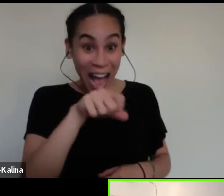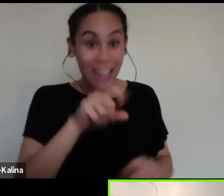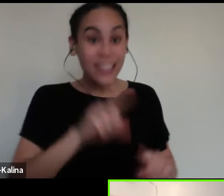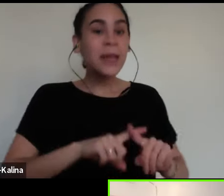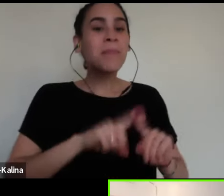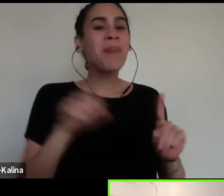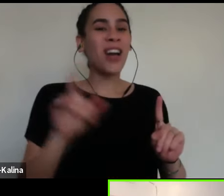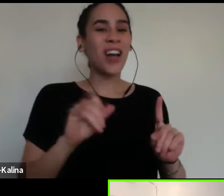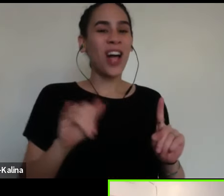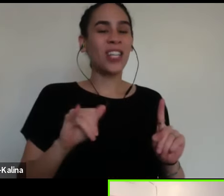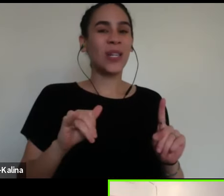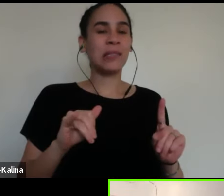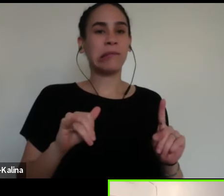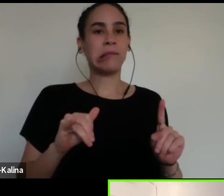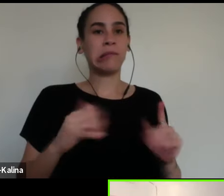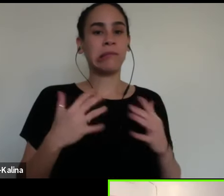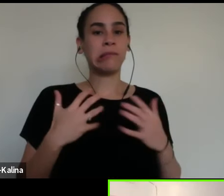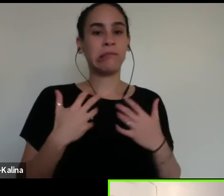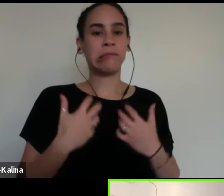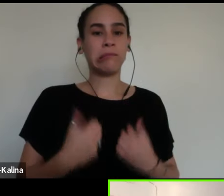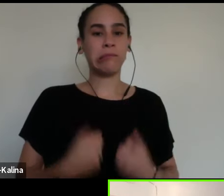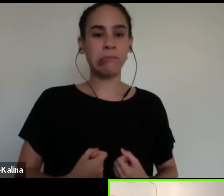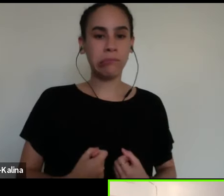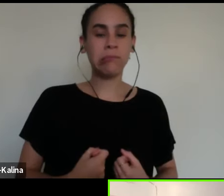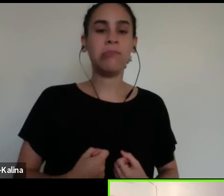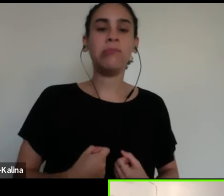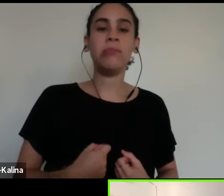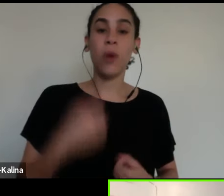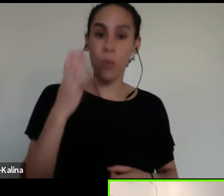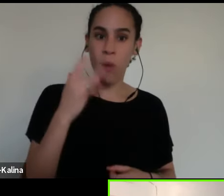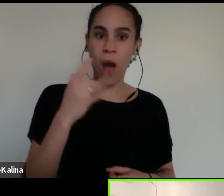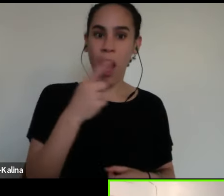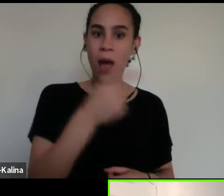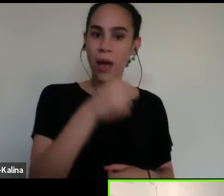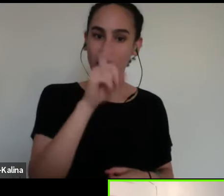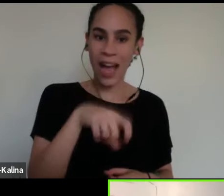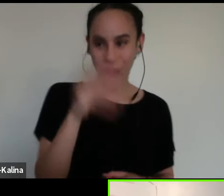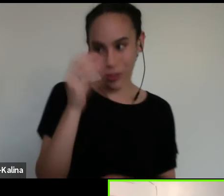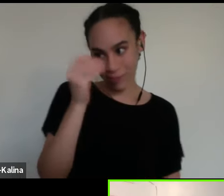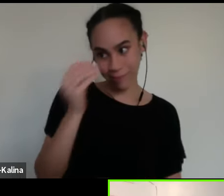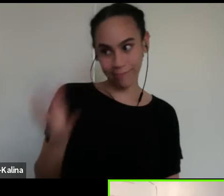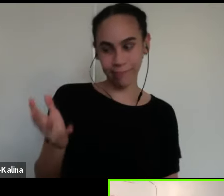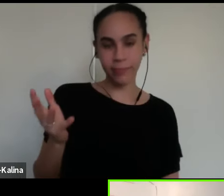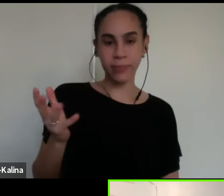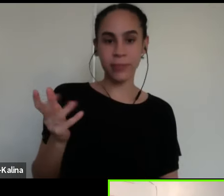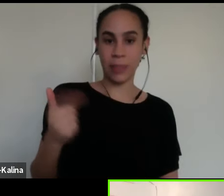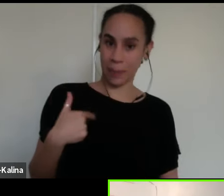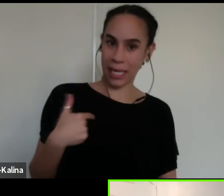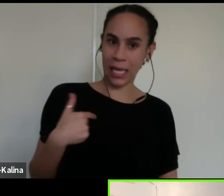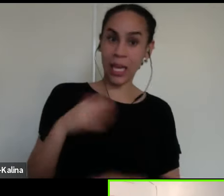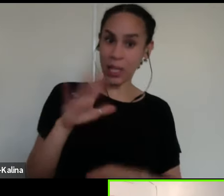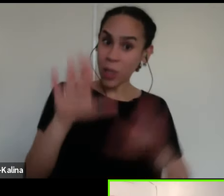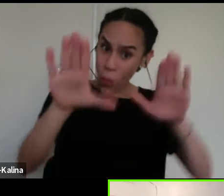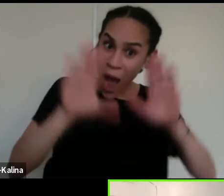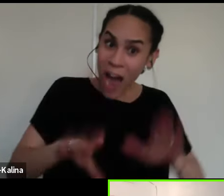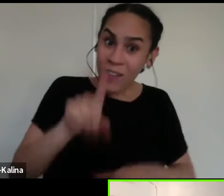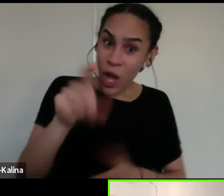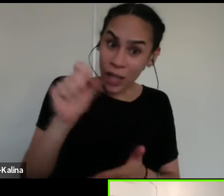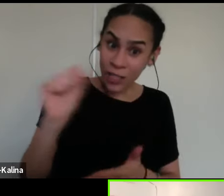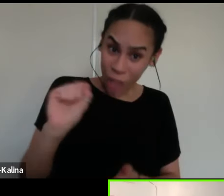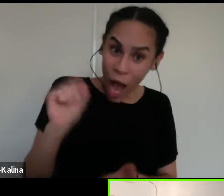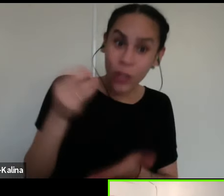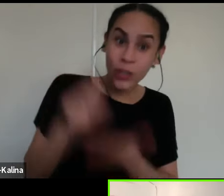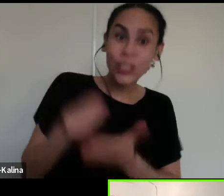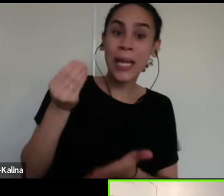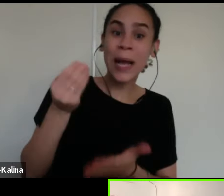a misery layered on top, because they had to do the job of telling me that even though this was a wonderful thing, the scholarship, you